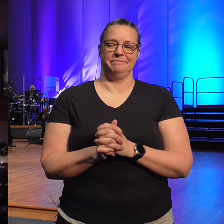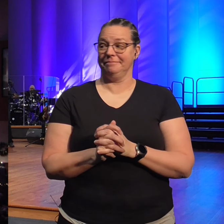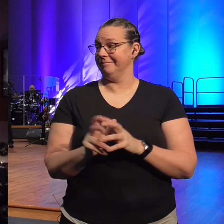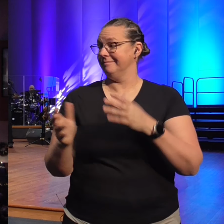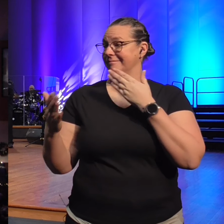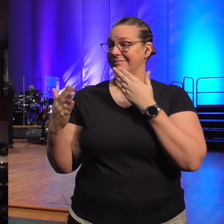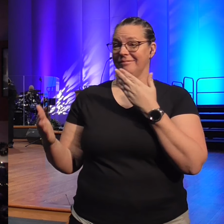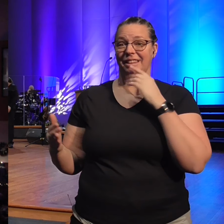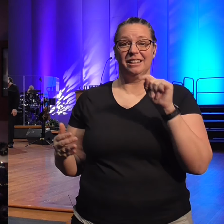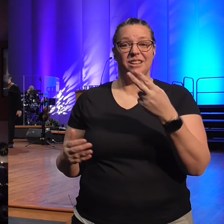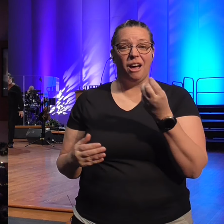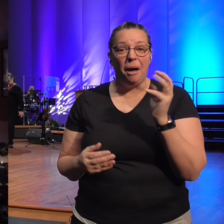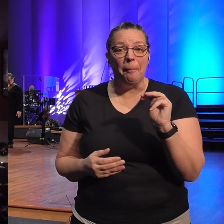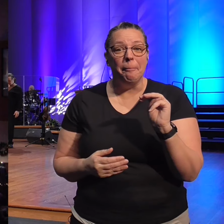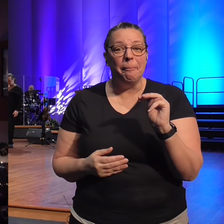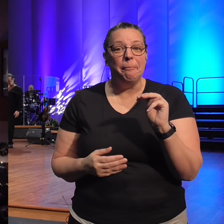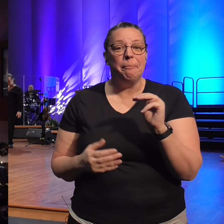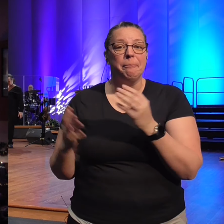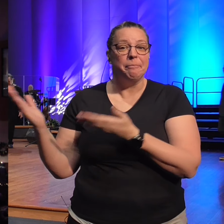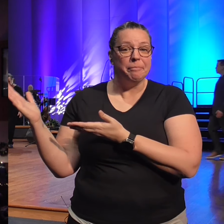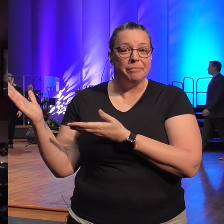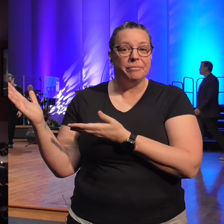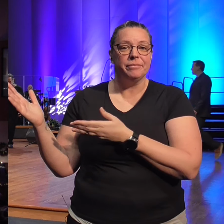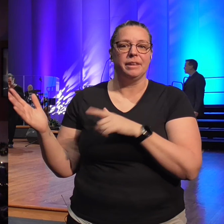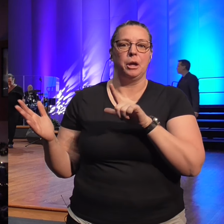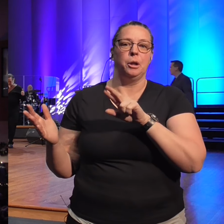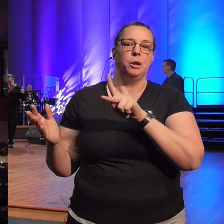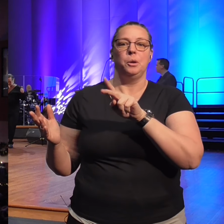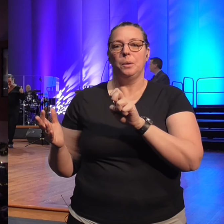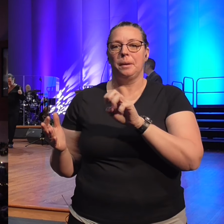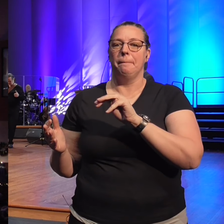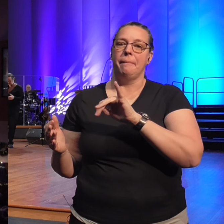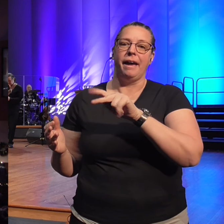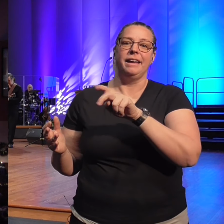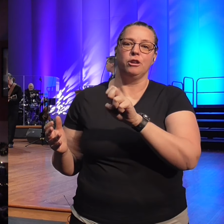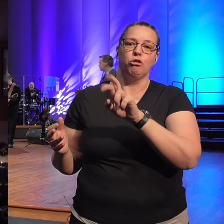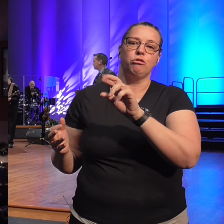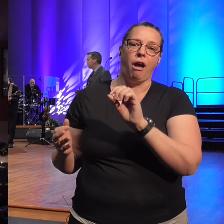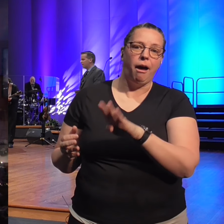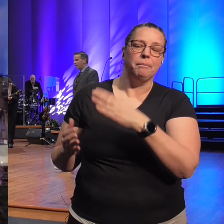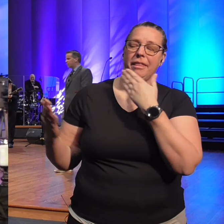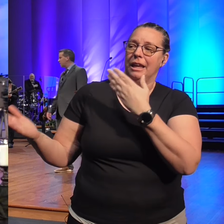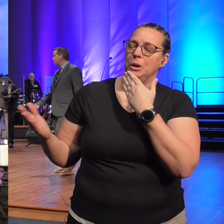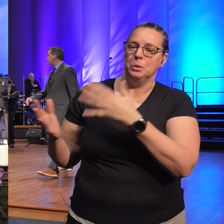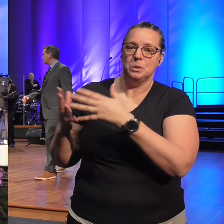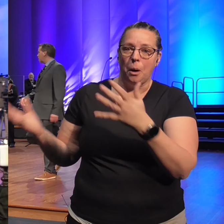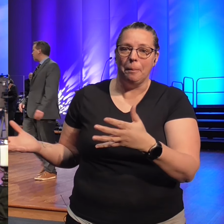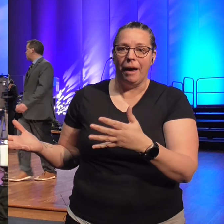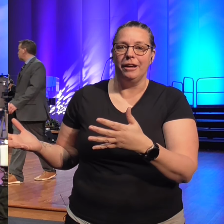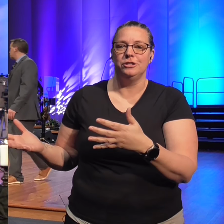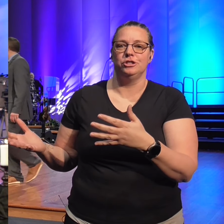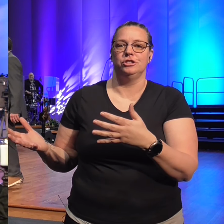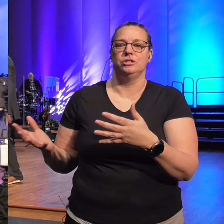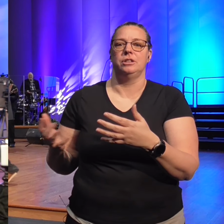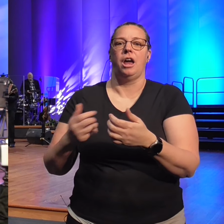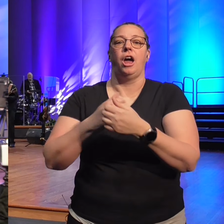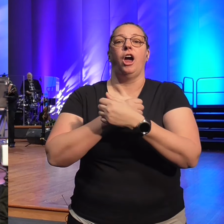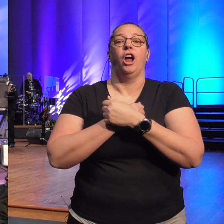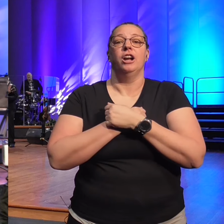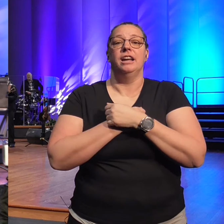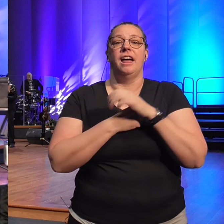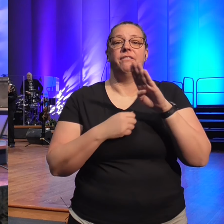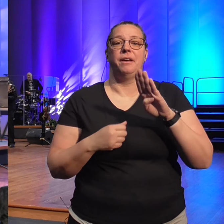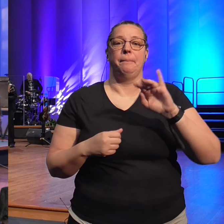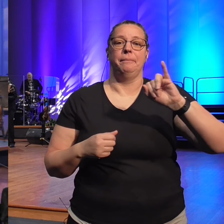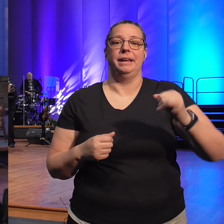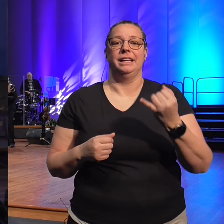Thank you, Tom Litch. Luke, Mike, Rob, thank you so much. Our love to Bijou Barbosa, who's not